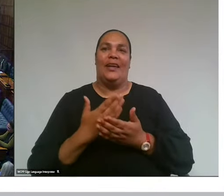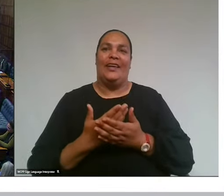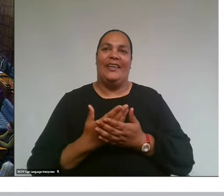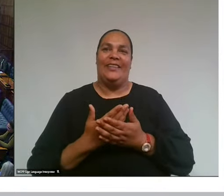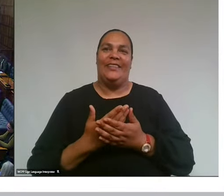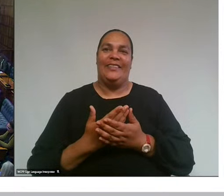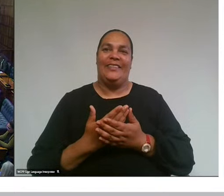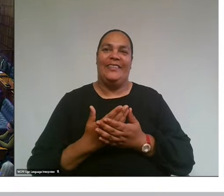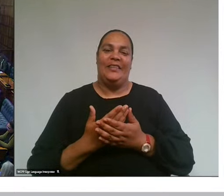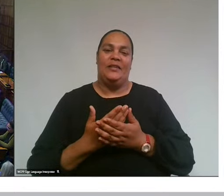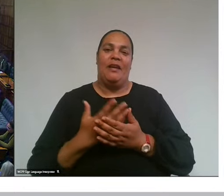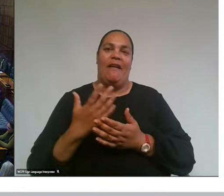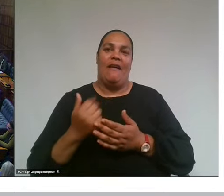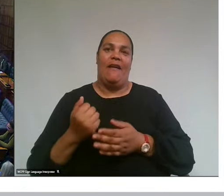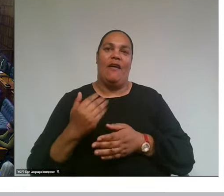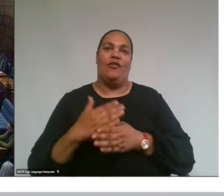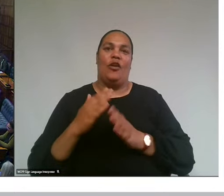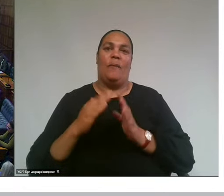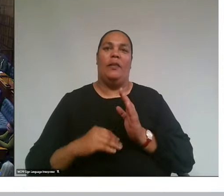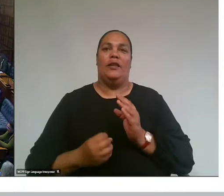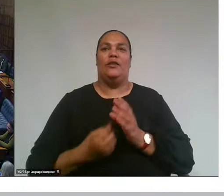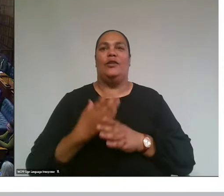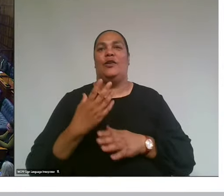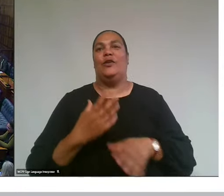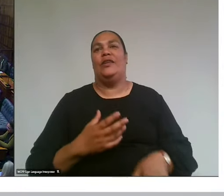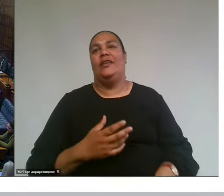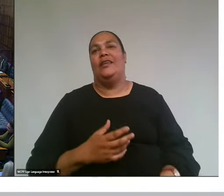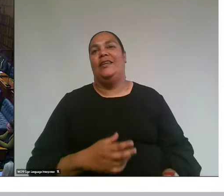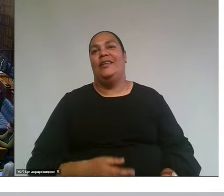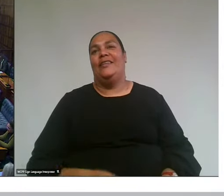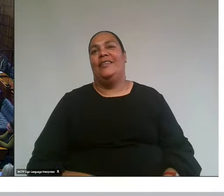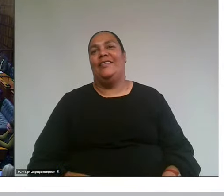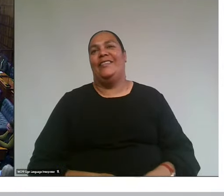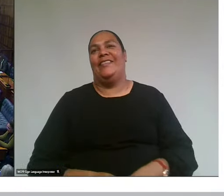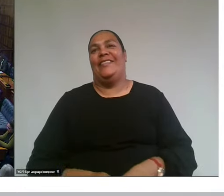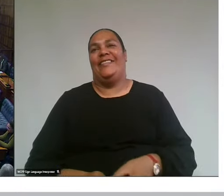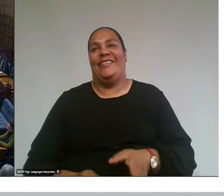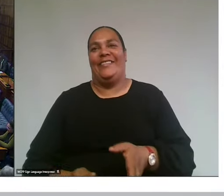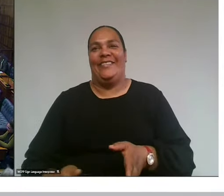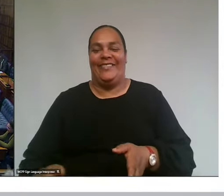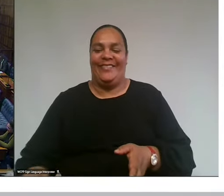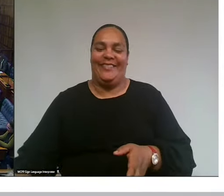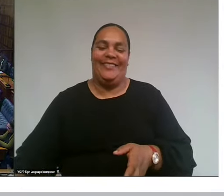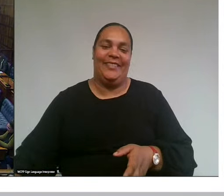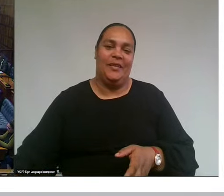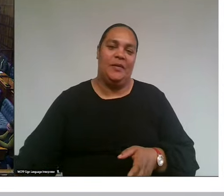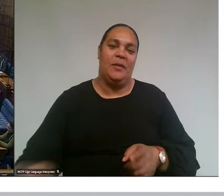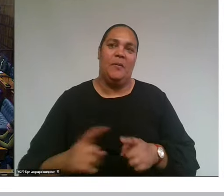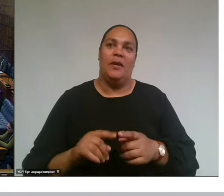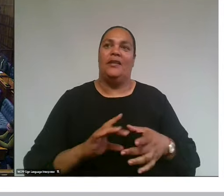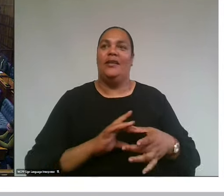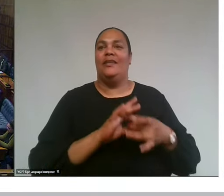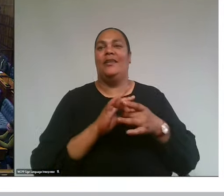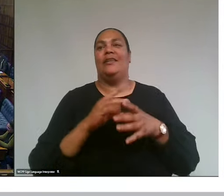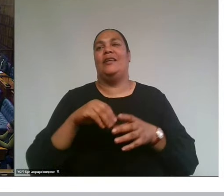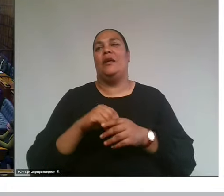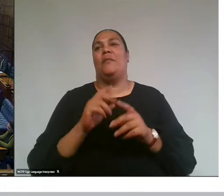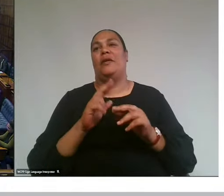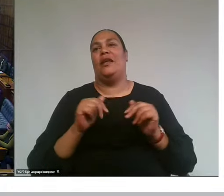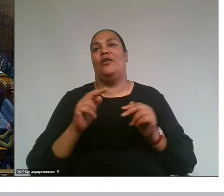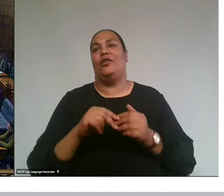H have jobless growth it related to the township